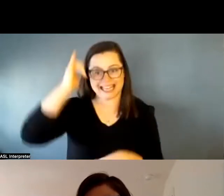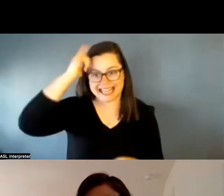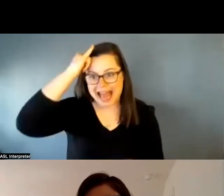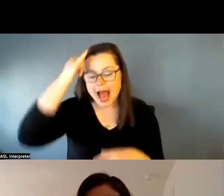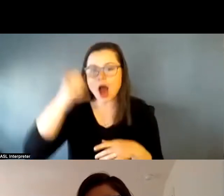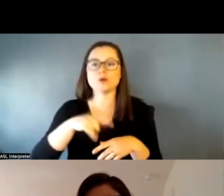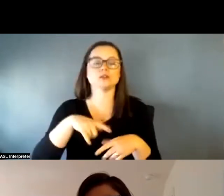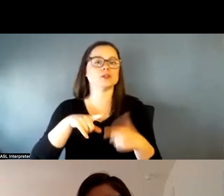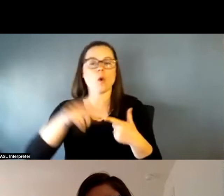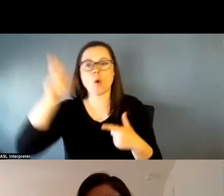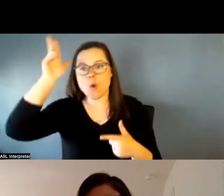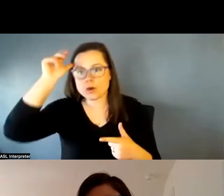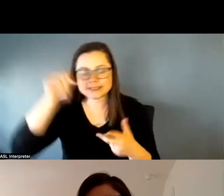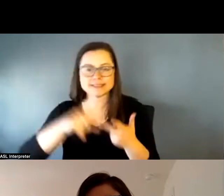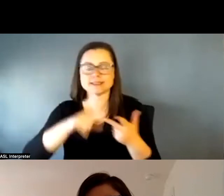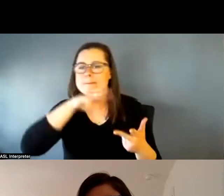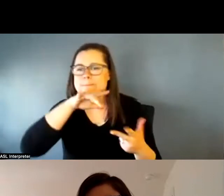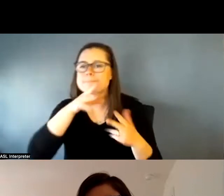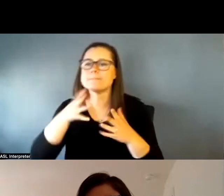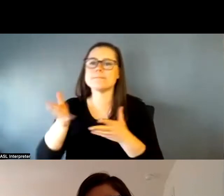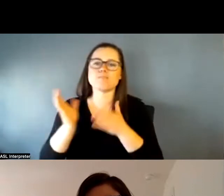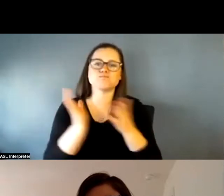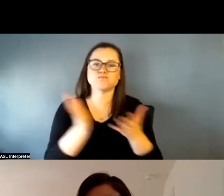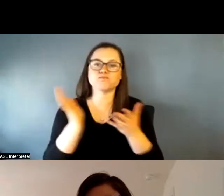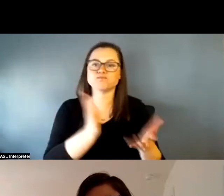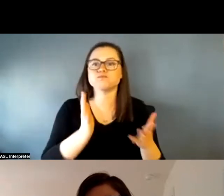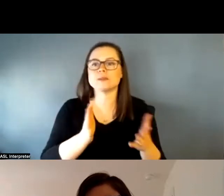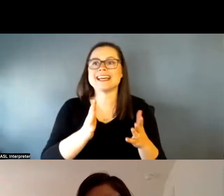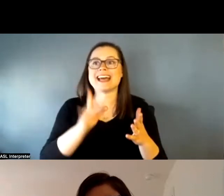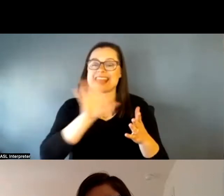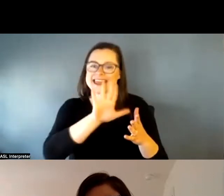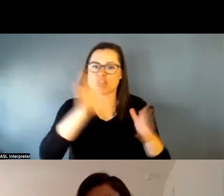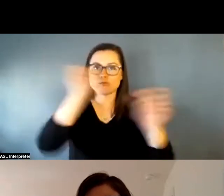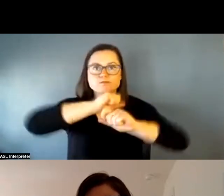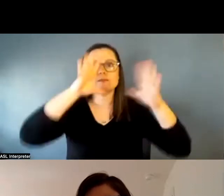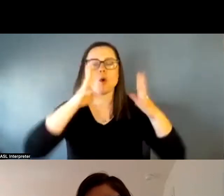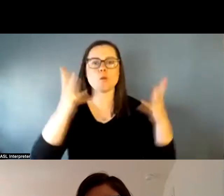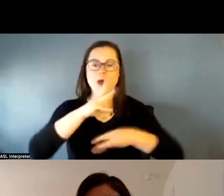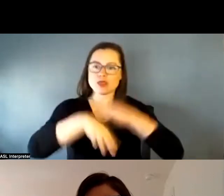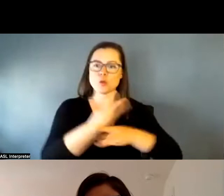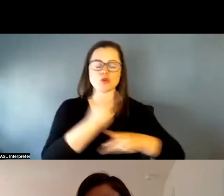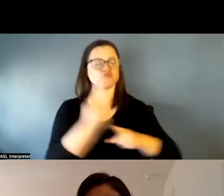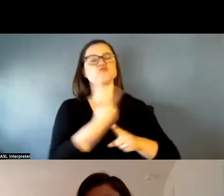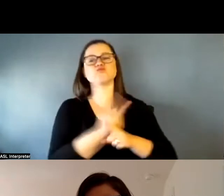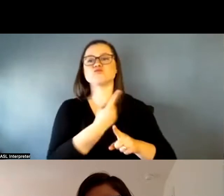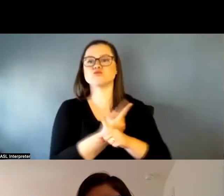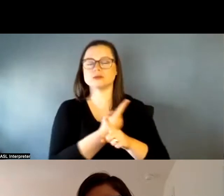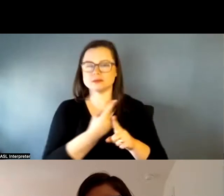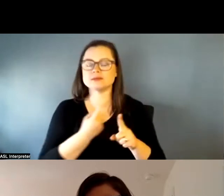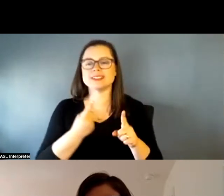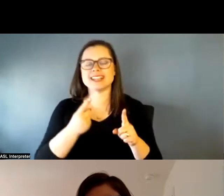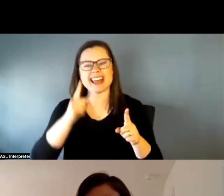and all this cohort of how they saw the world. And I think in their mind there was